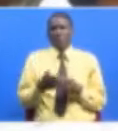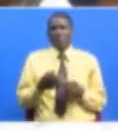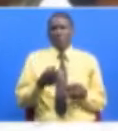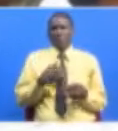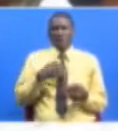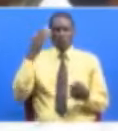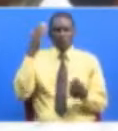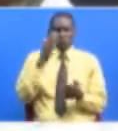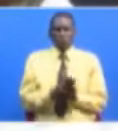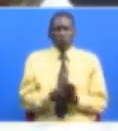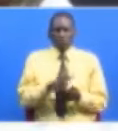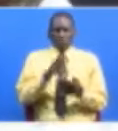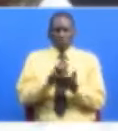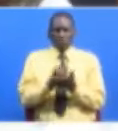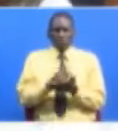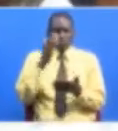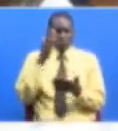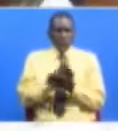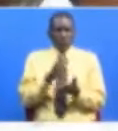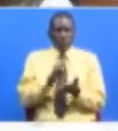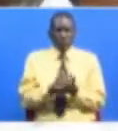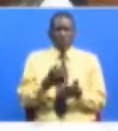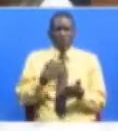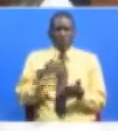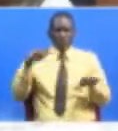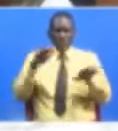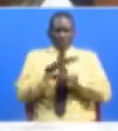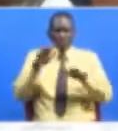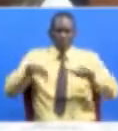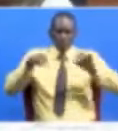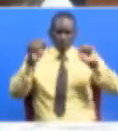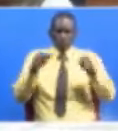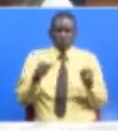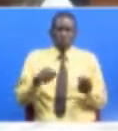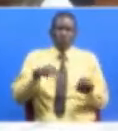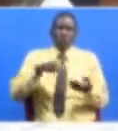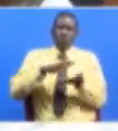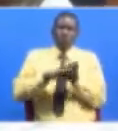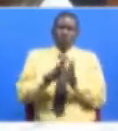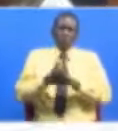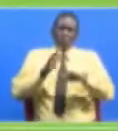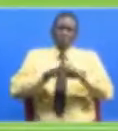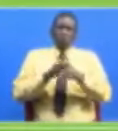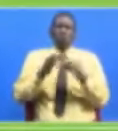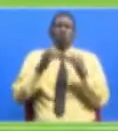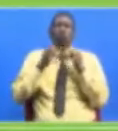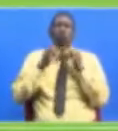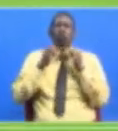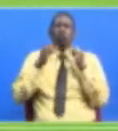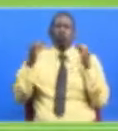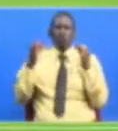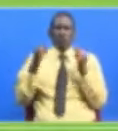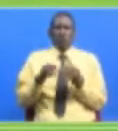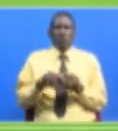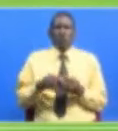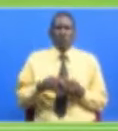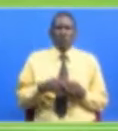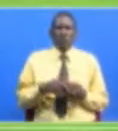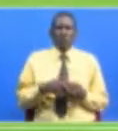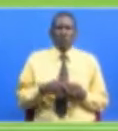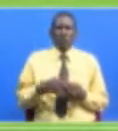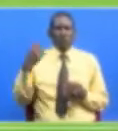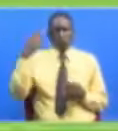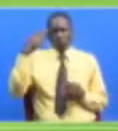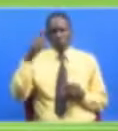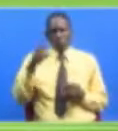proven that they have what it takes to be good hosts, fantastic hosts actually,